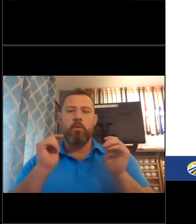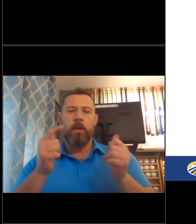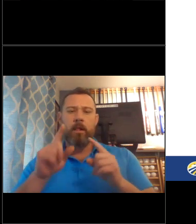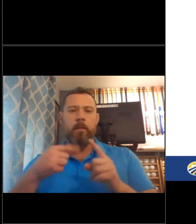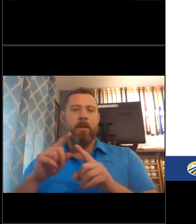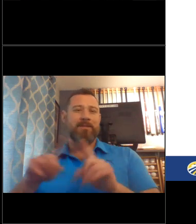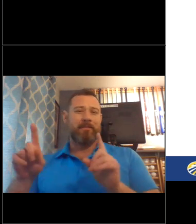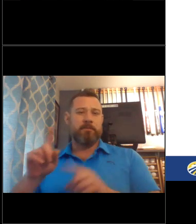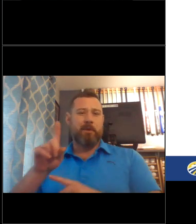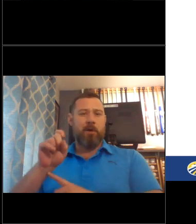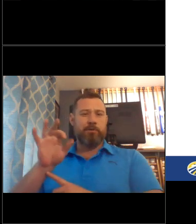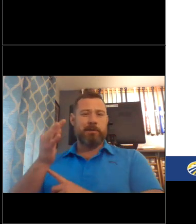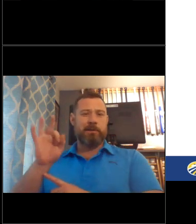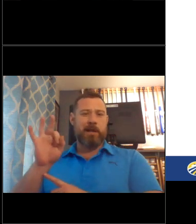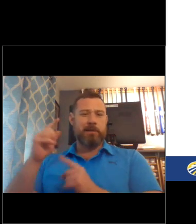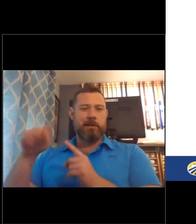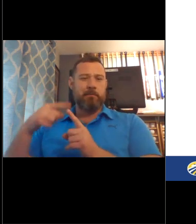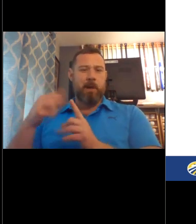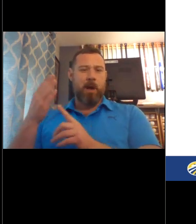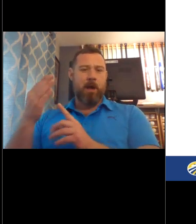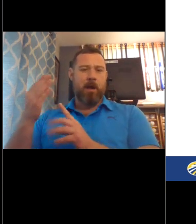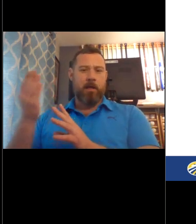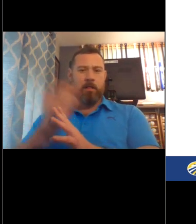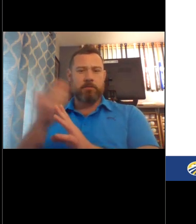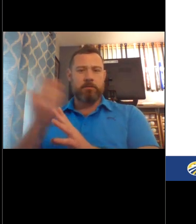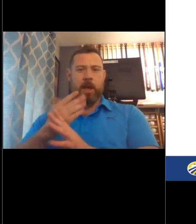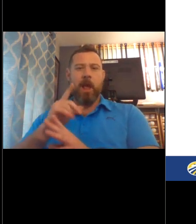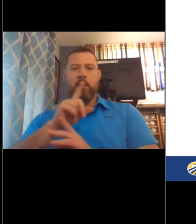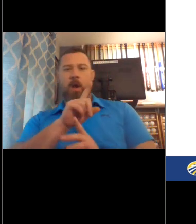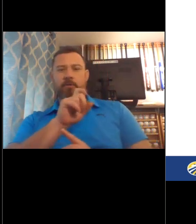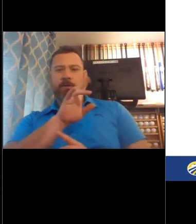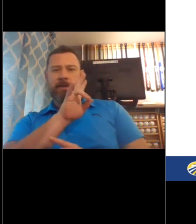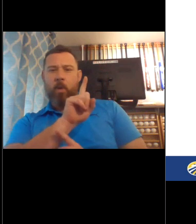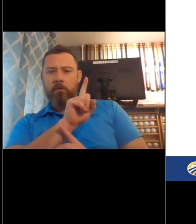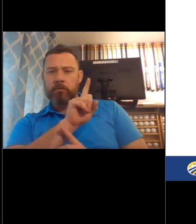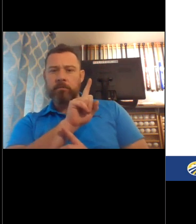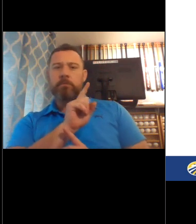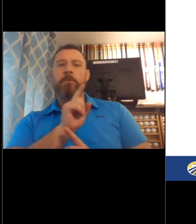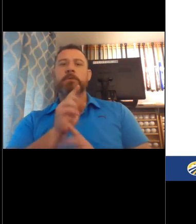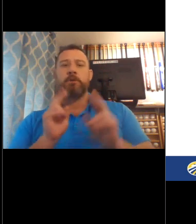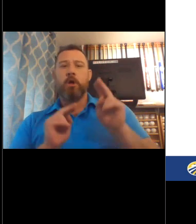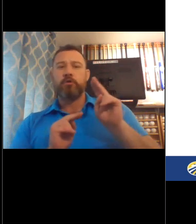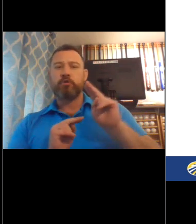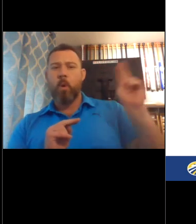the 119-mile segment and the 171. This is the northern terminus of the